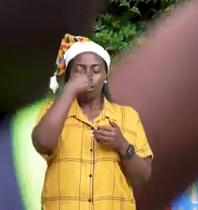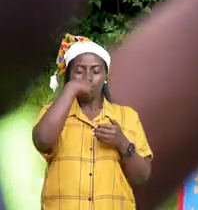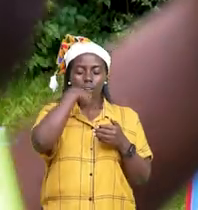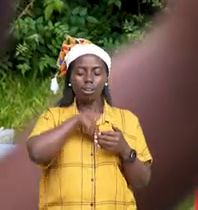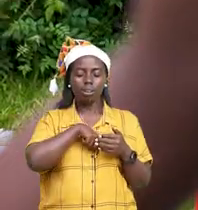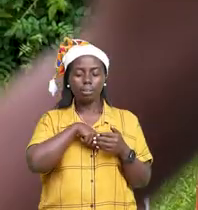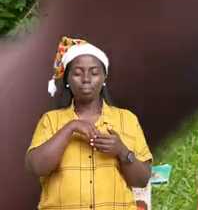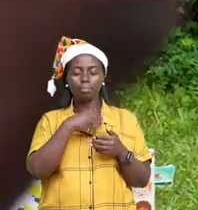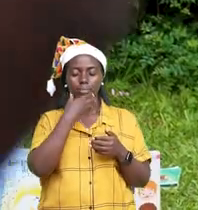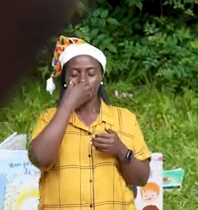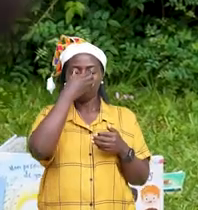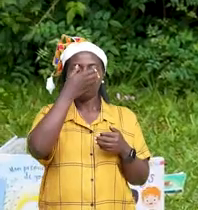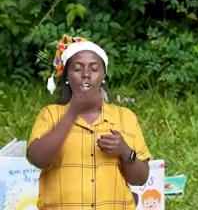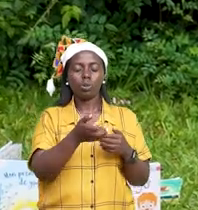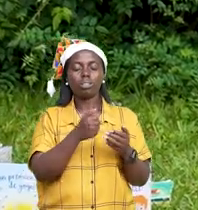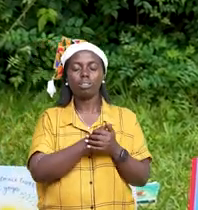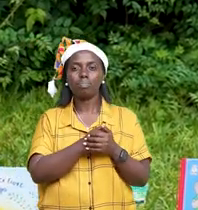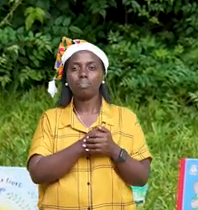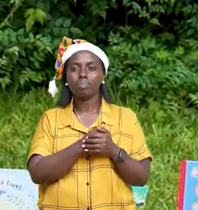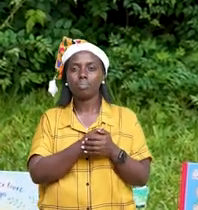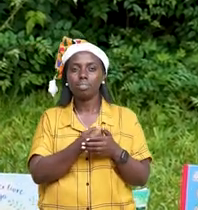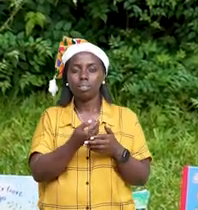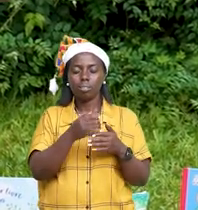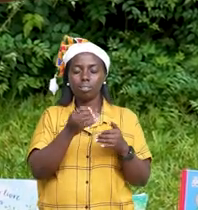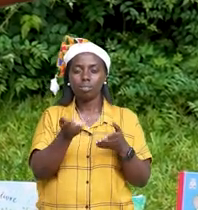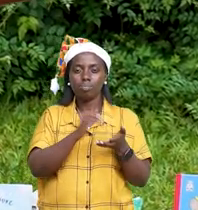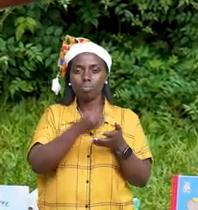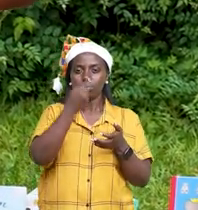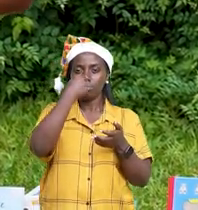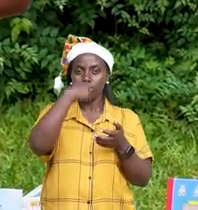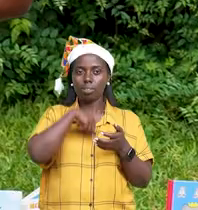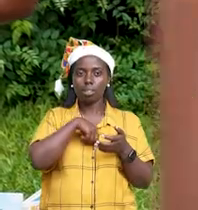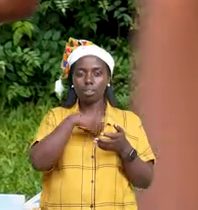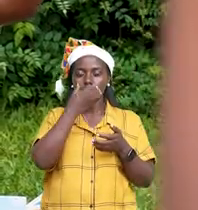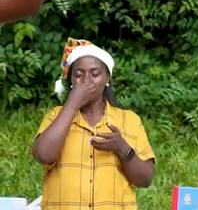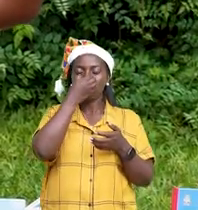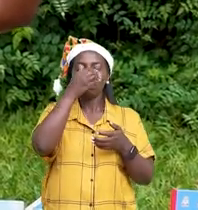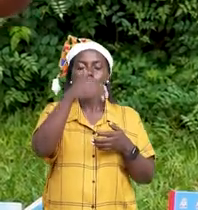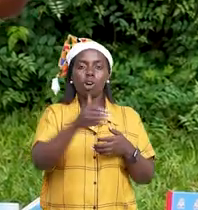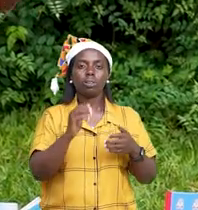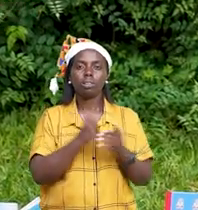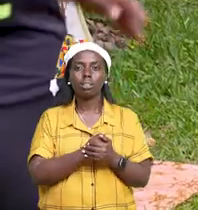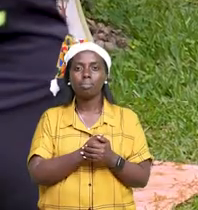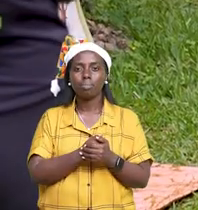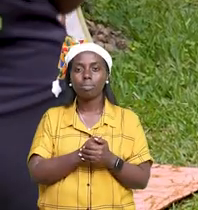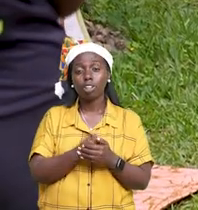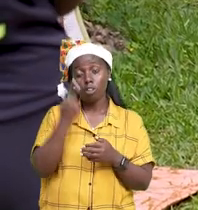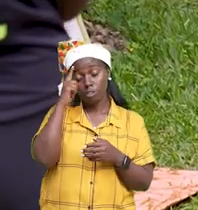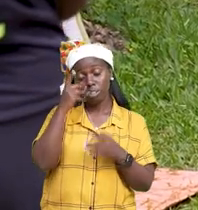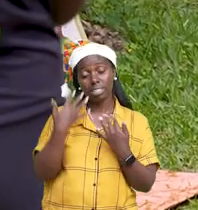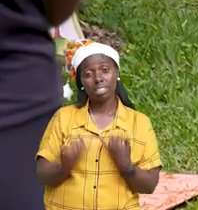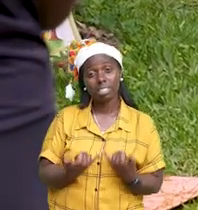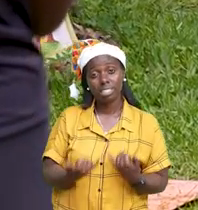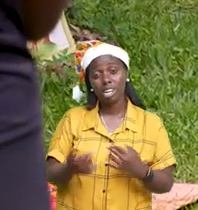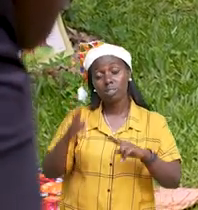in, breathe out. Breathe in, breathe out. So let's